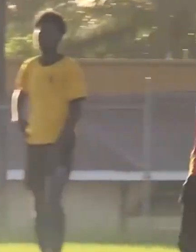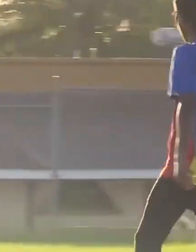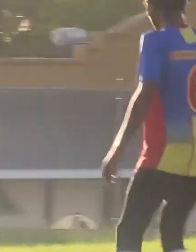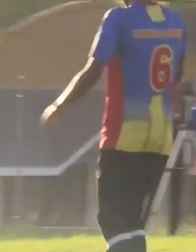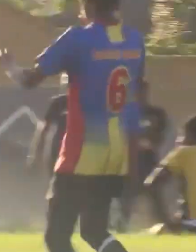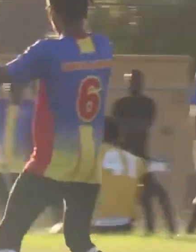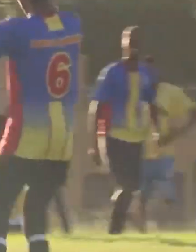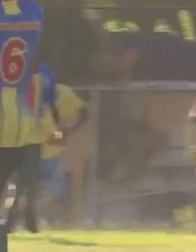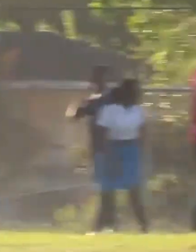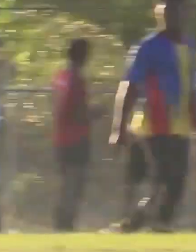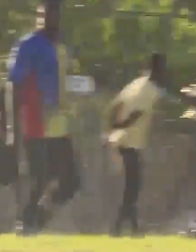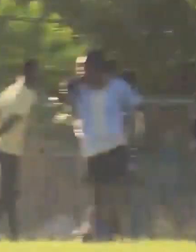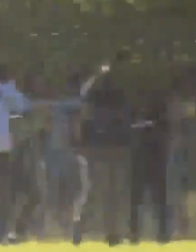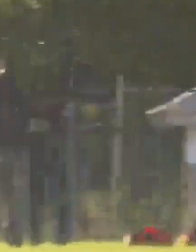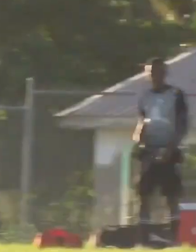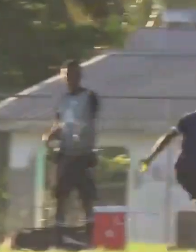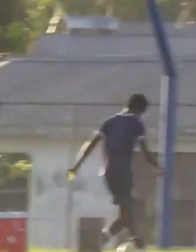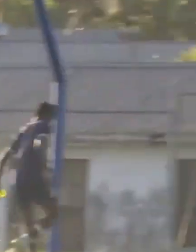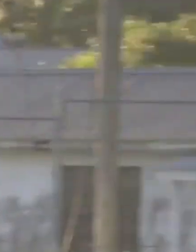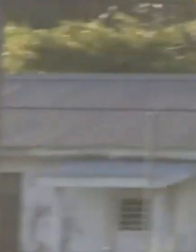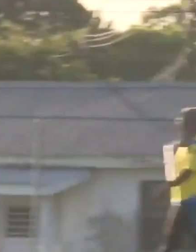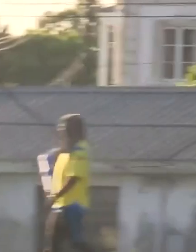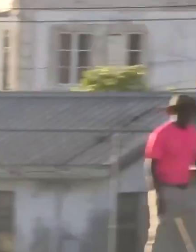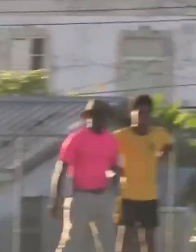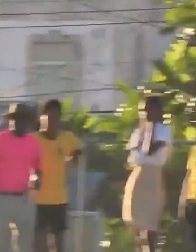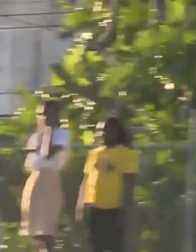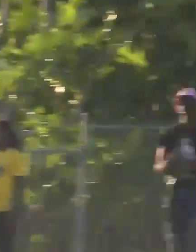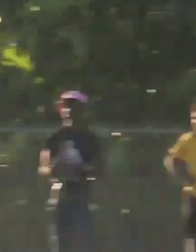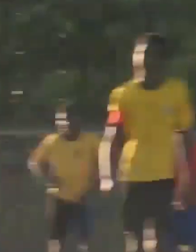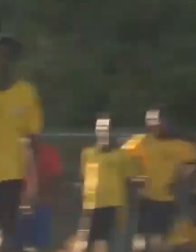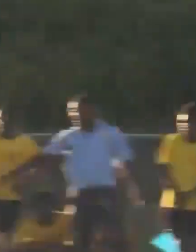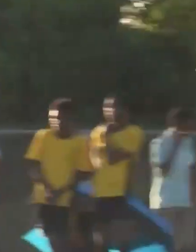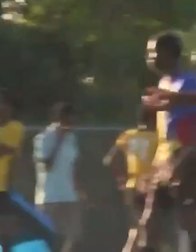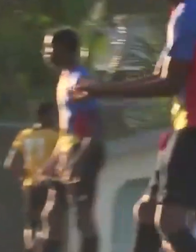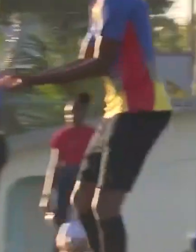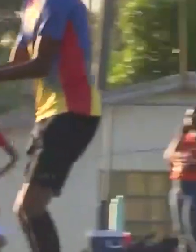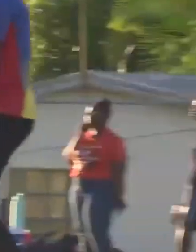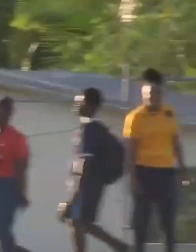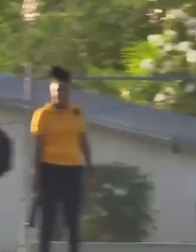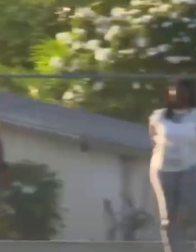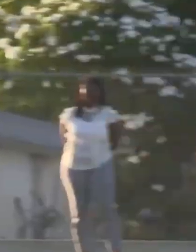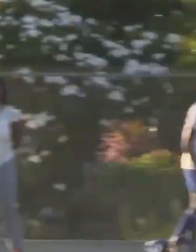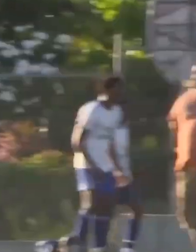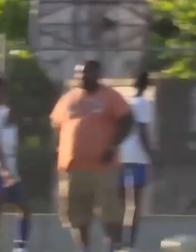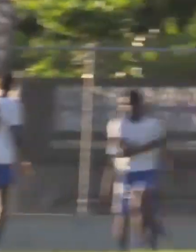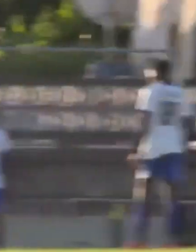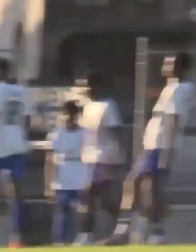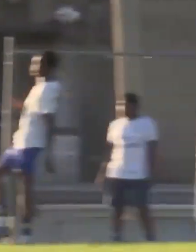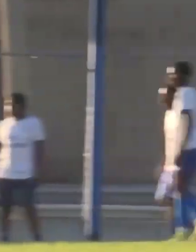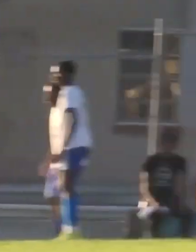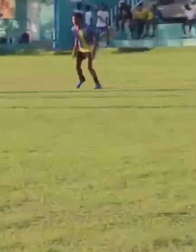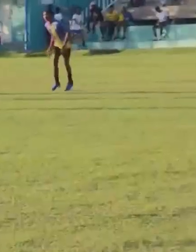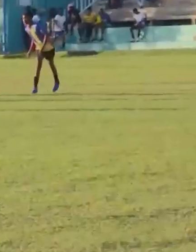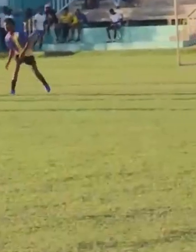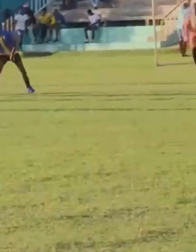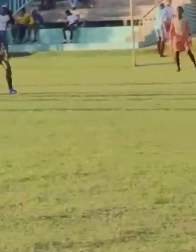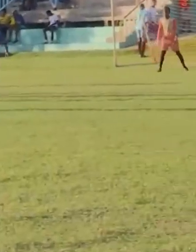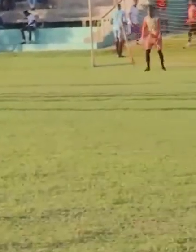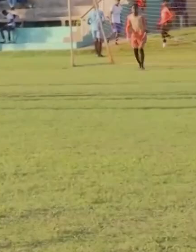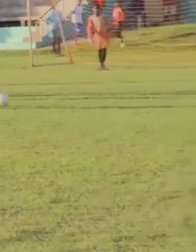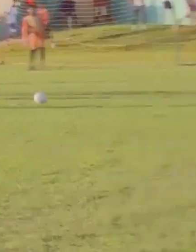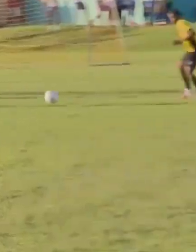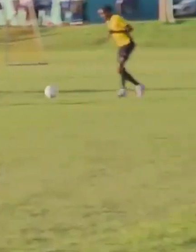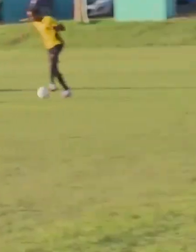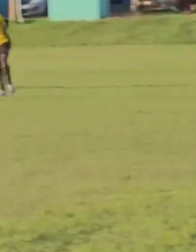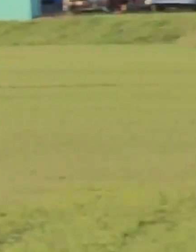this occasion Jamarco Shepherd makes no mistake, finishing to the right of his opposite number. 2-1 the score now. Foundation